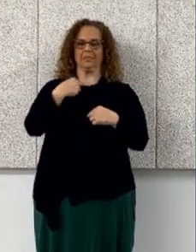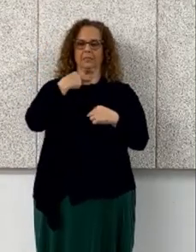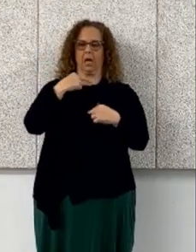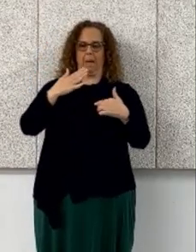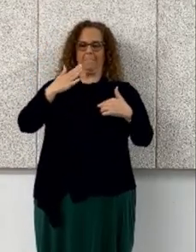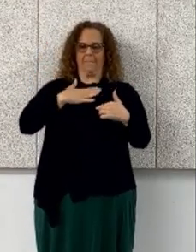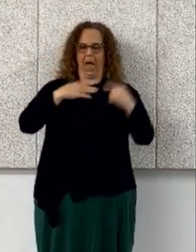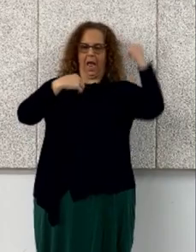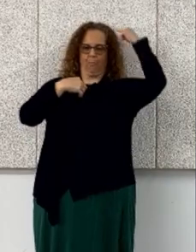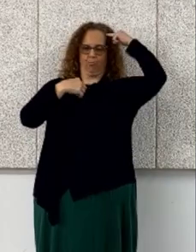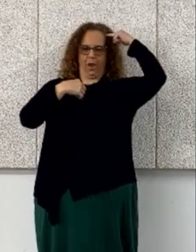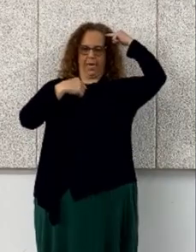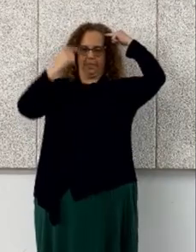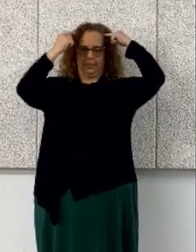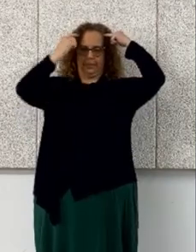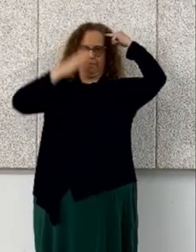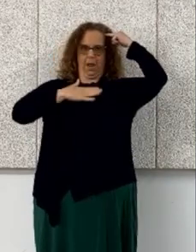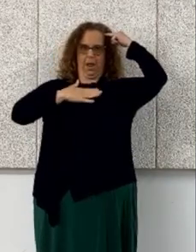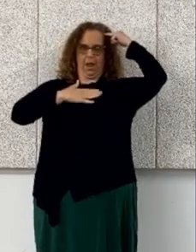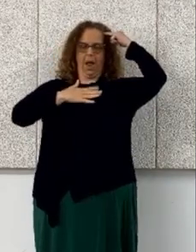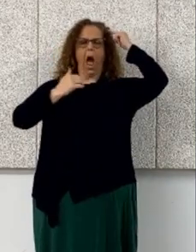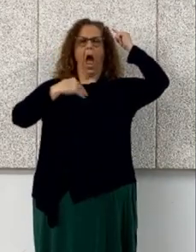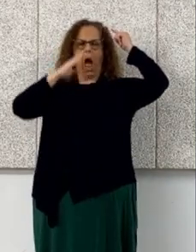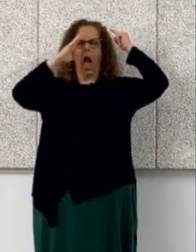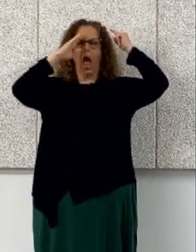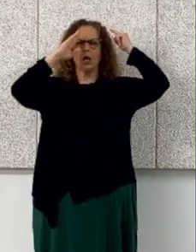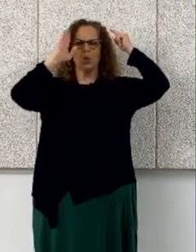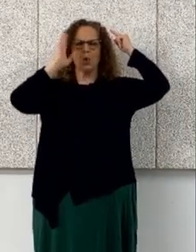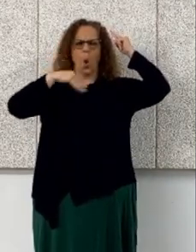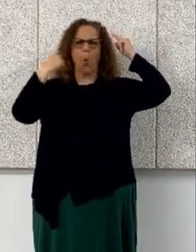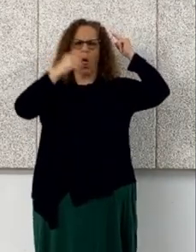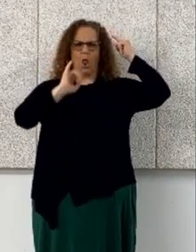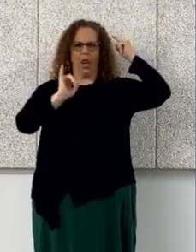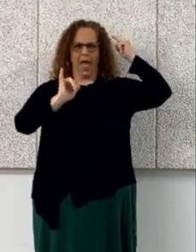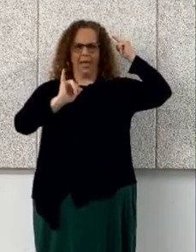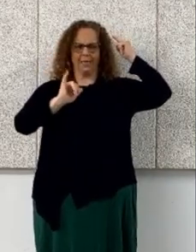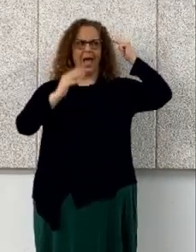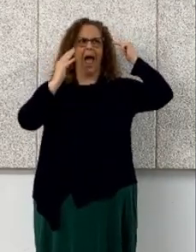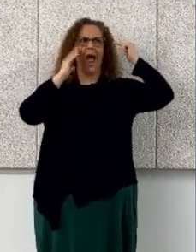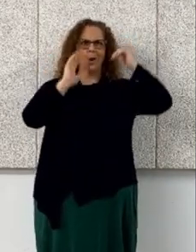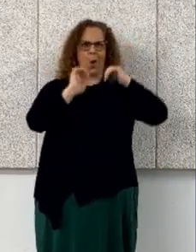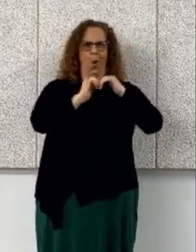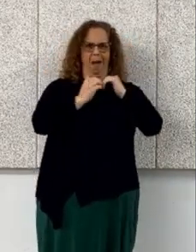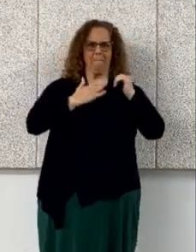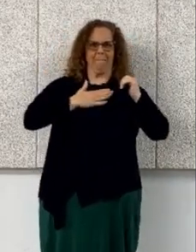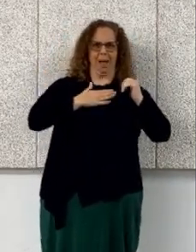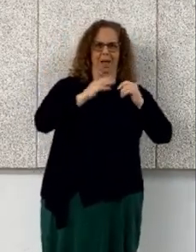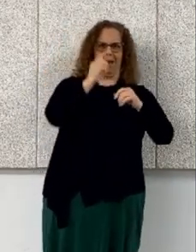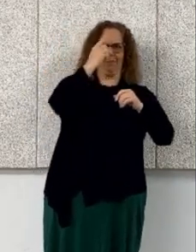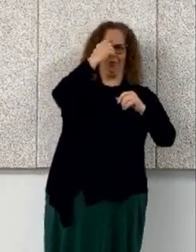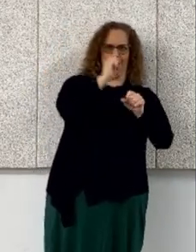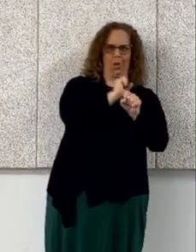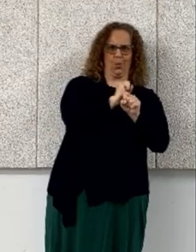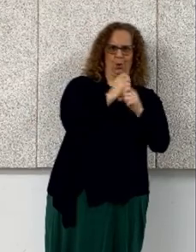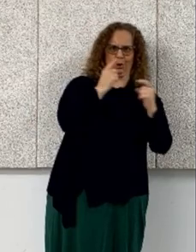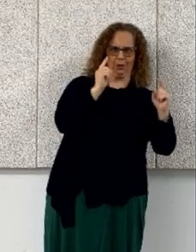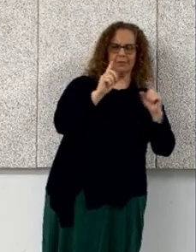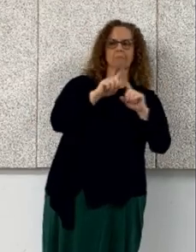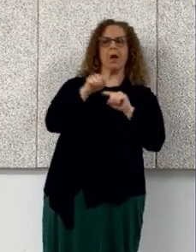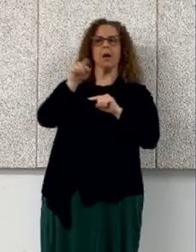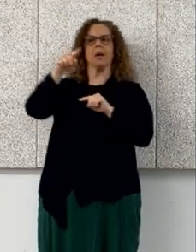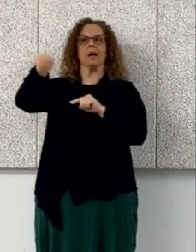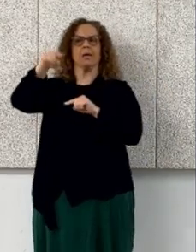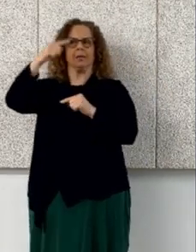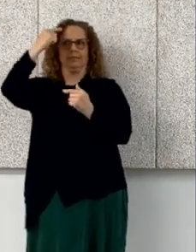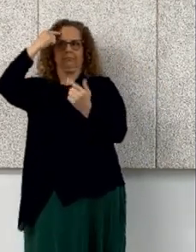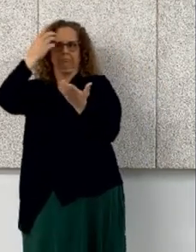my brain thinks, but I don't know what other people's brains think. Yeah. And because the form is a group